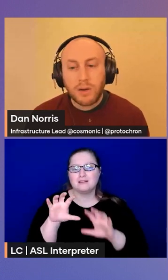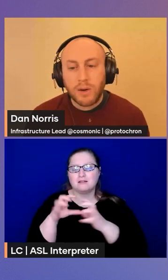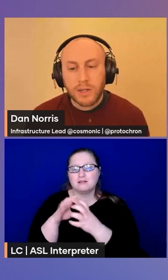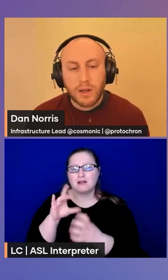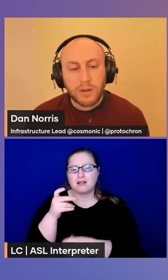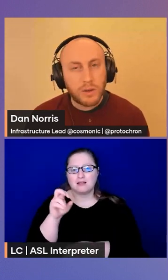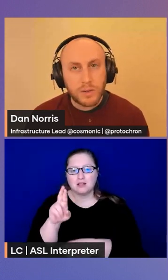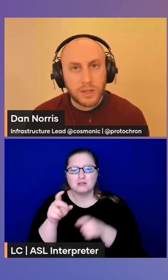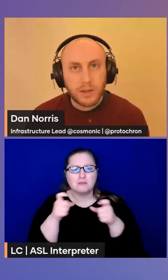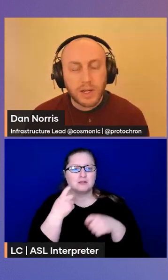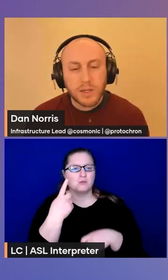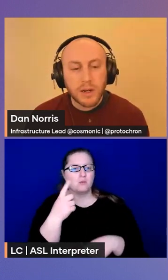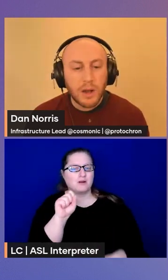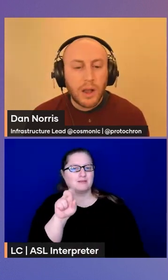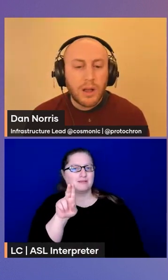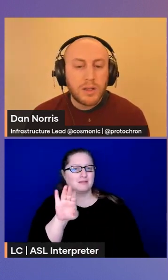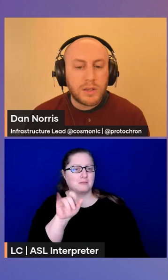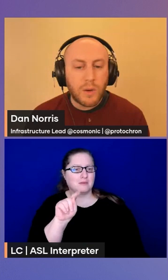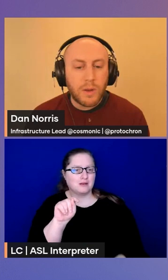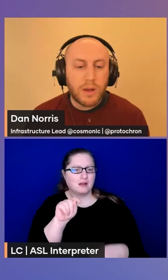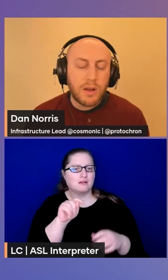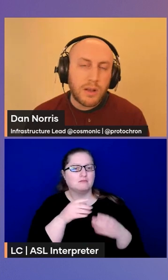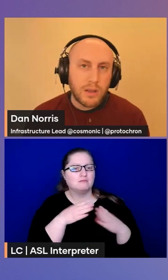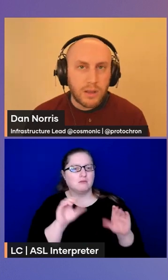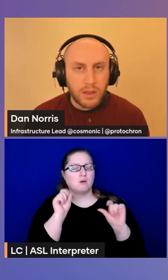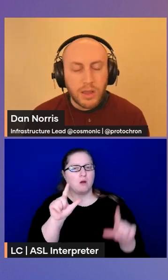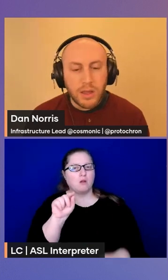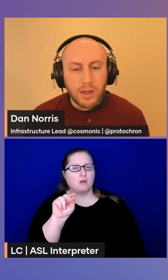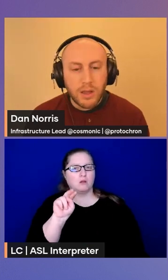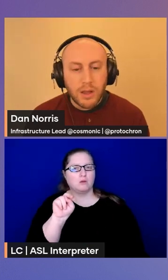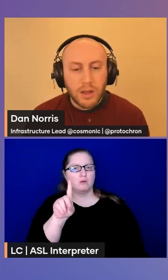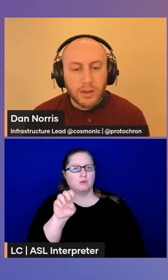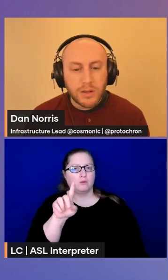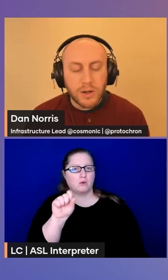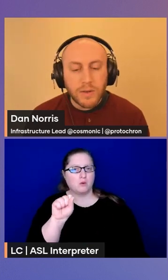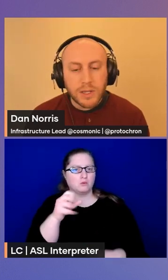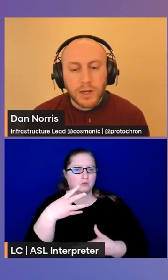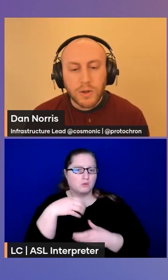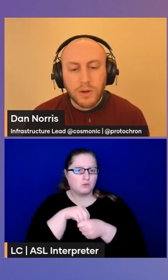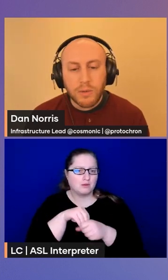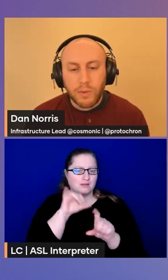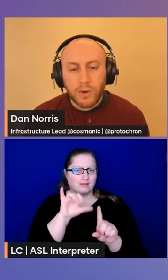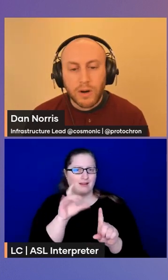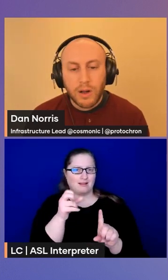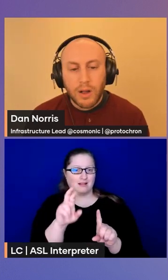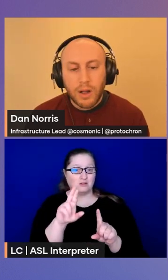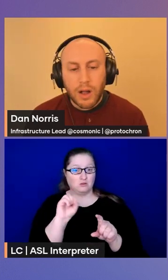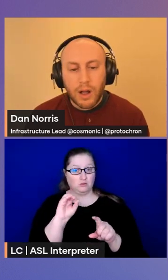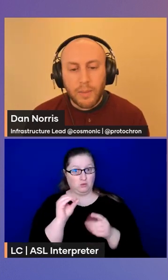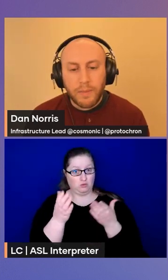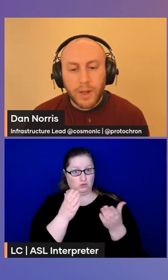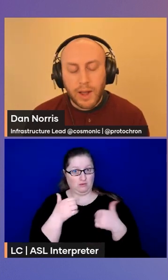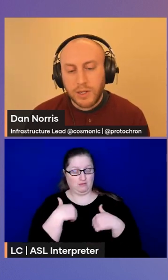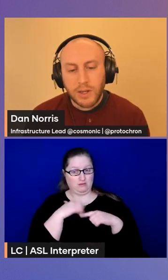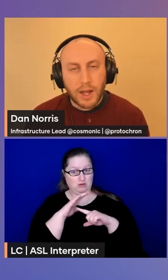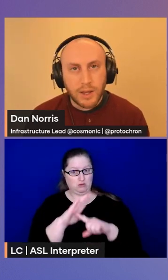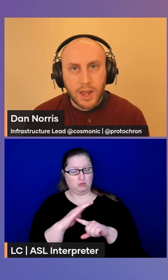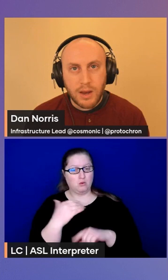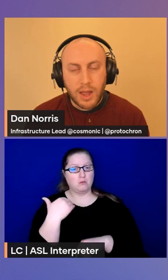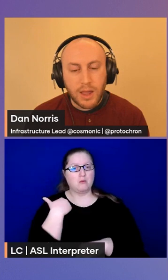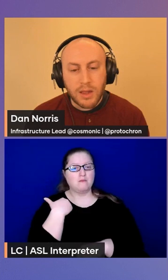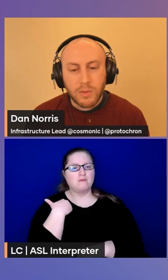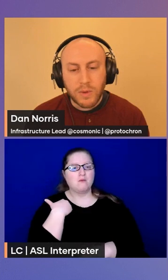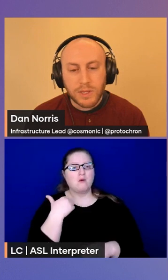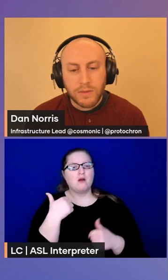subnet across all nodes in the cluster. So in the service that I showed you before, I actually